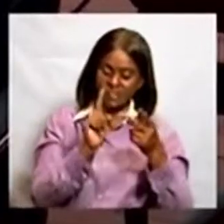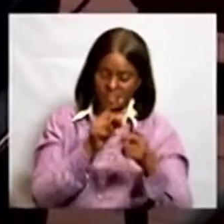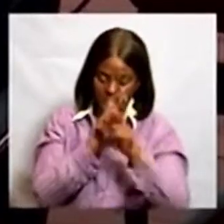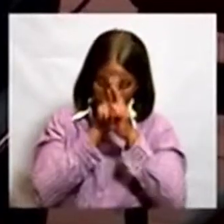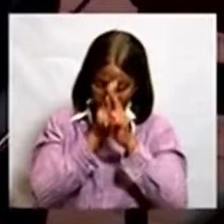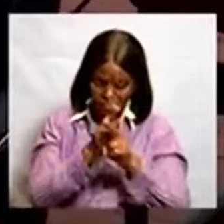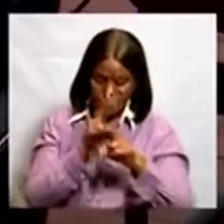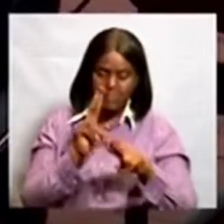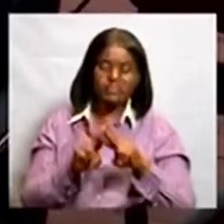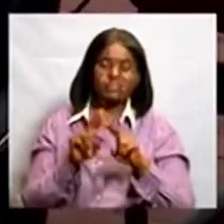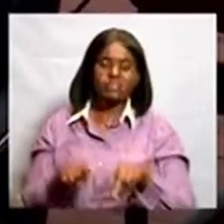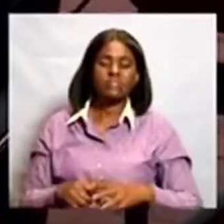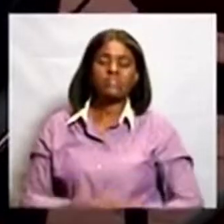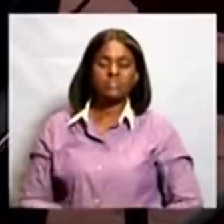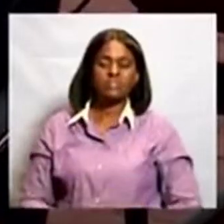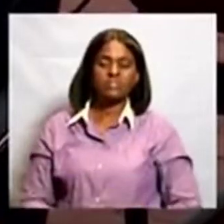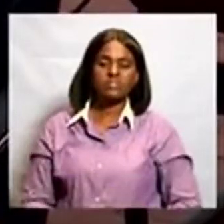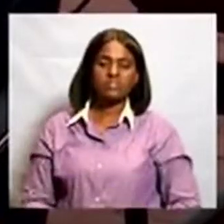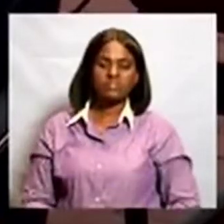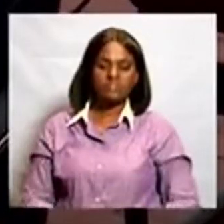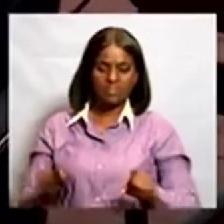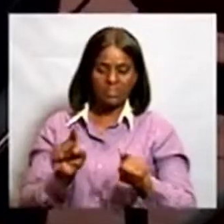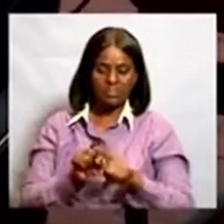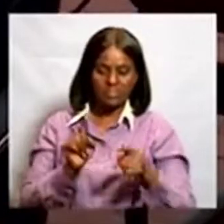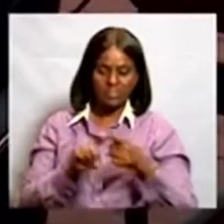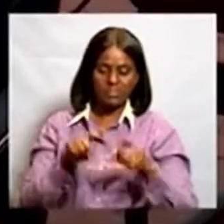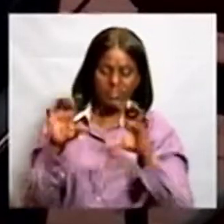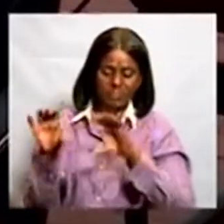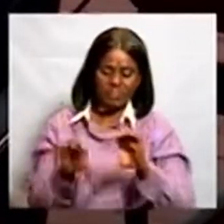Chairperson, is to do with